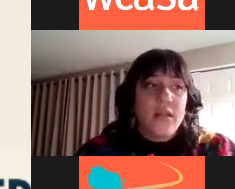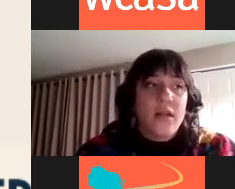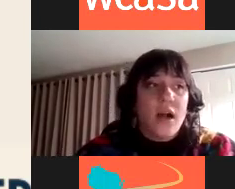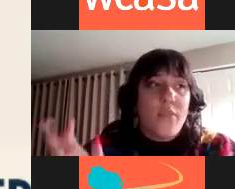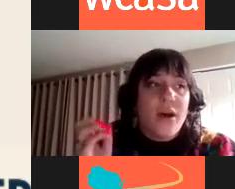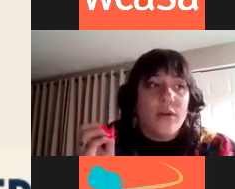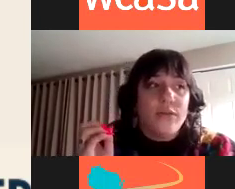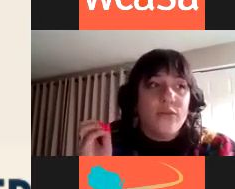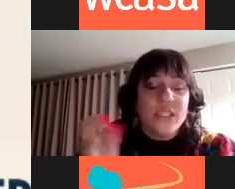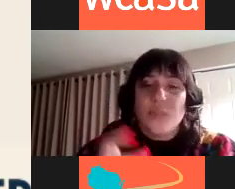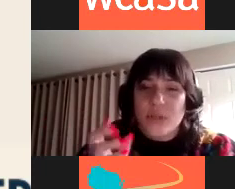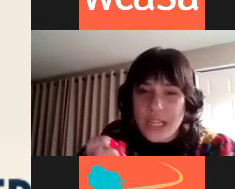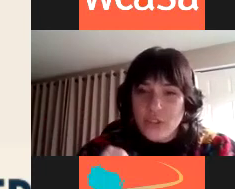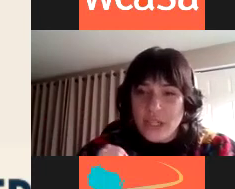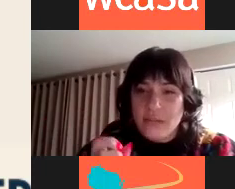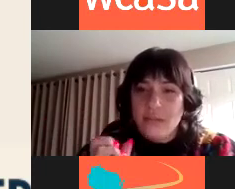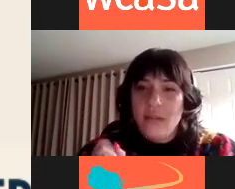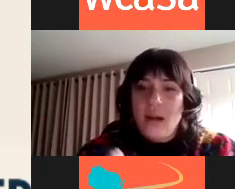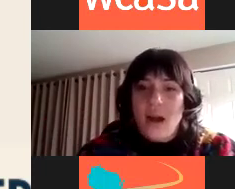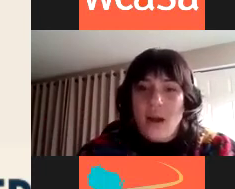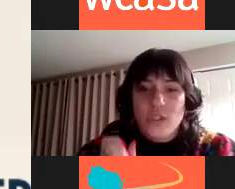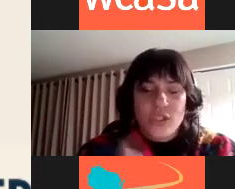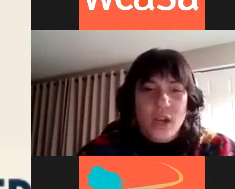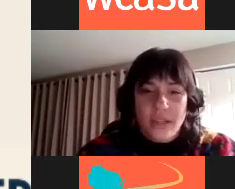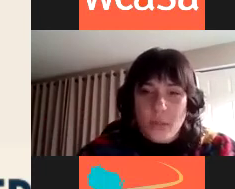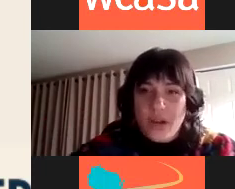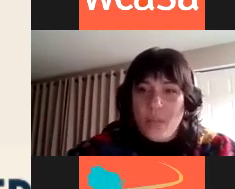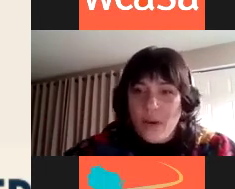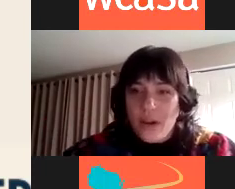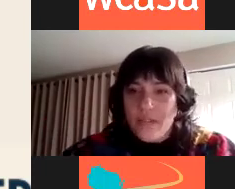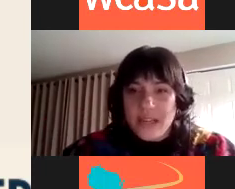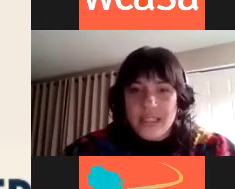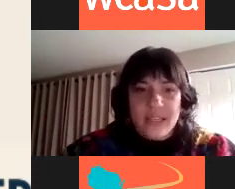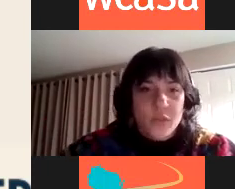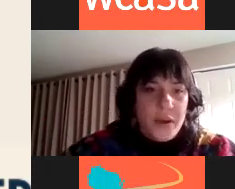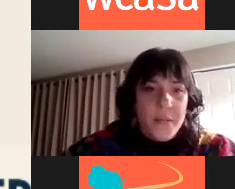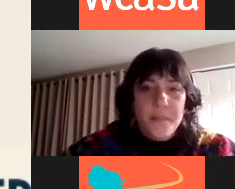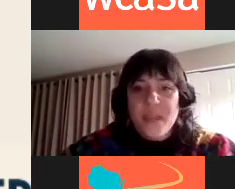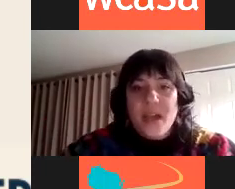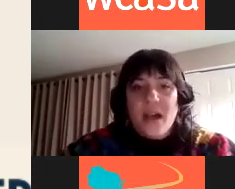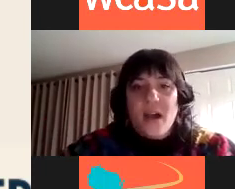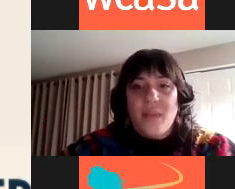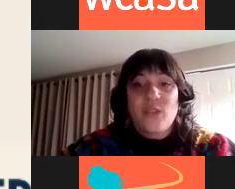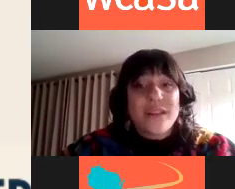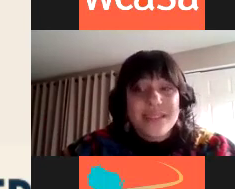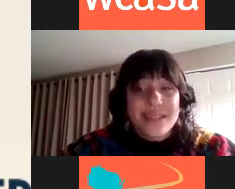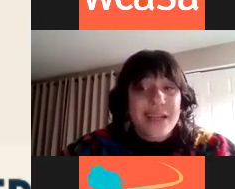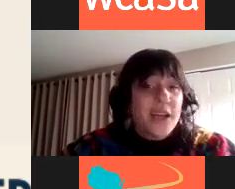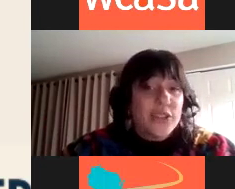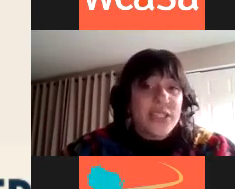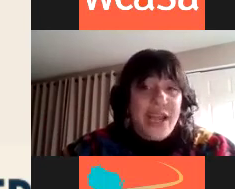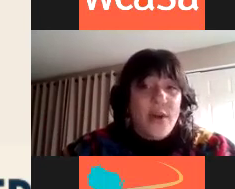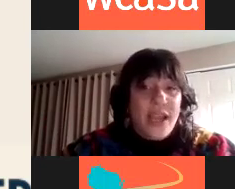tells about voice impersonation, which I'll talk a little bit about on the next slide as well as